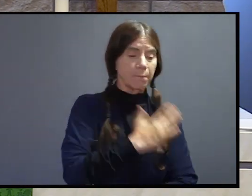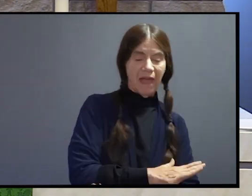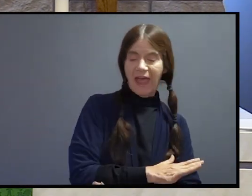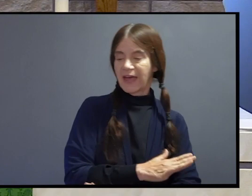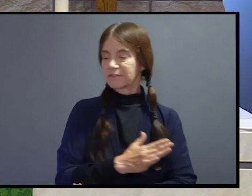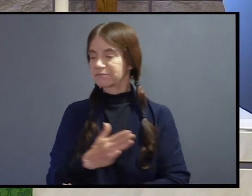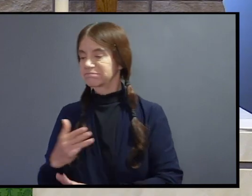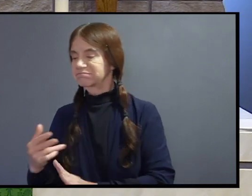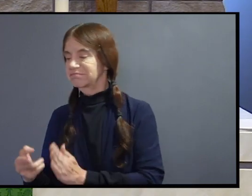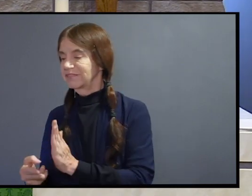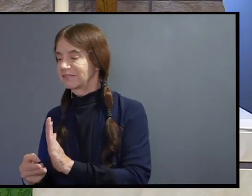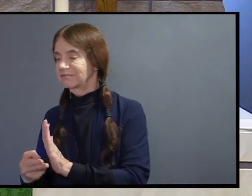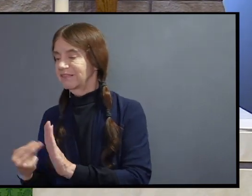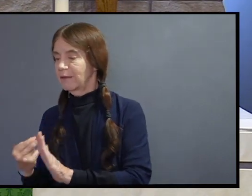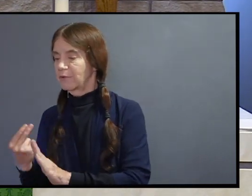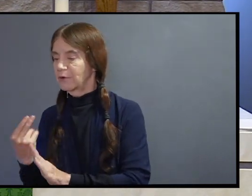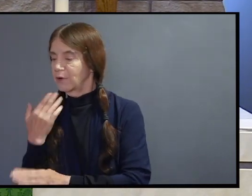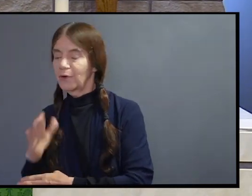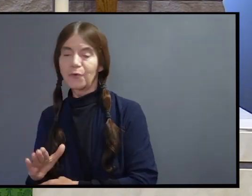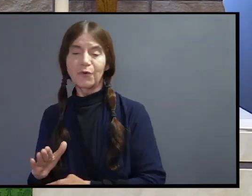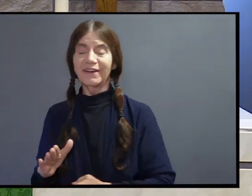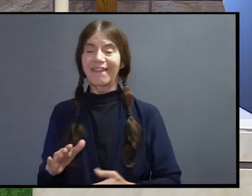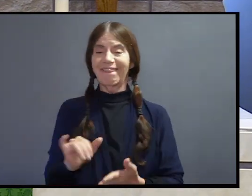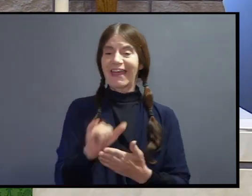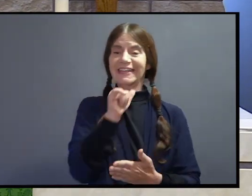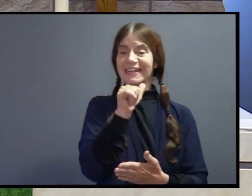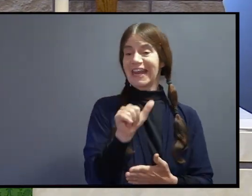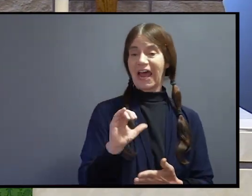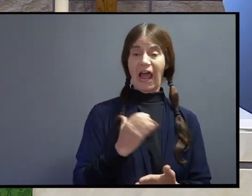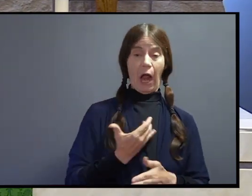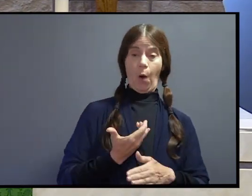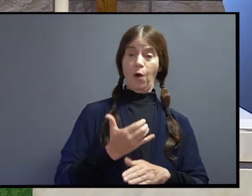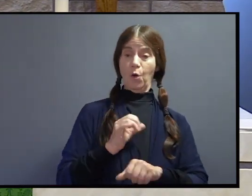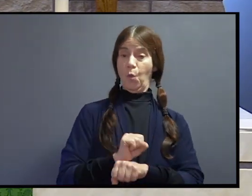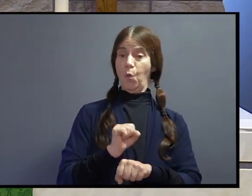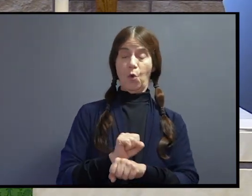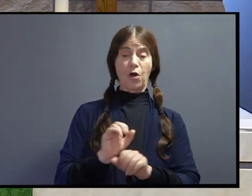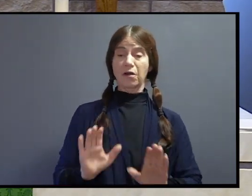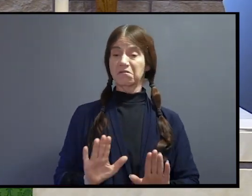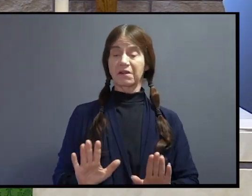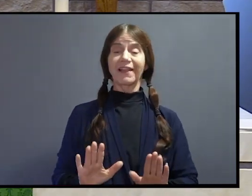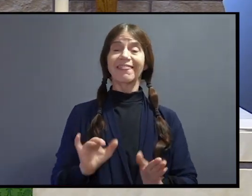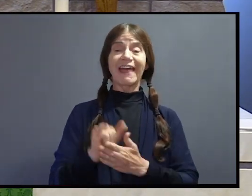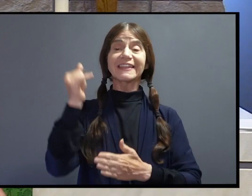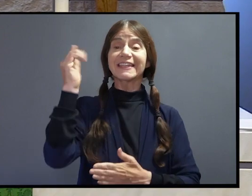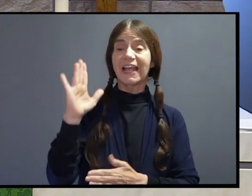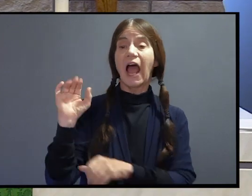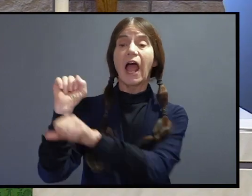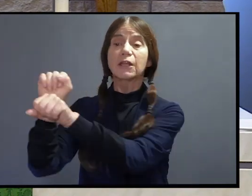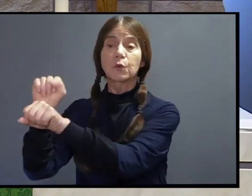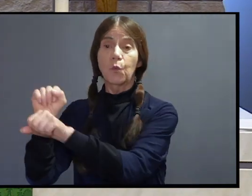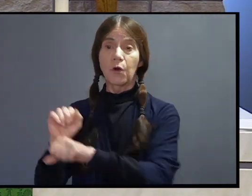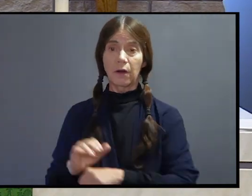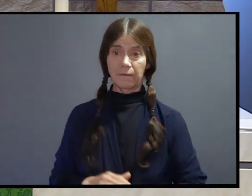evil and gather in the righteous. That's not our work. That's God's work.